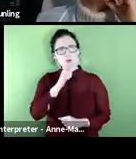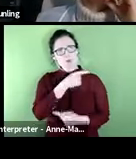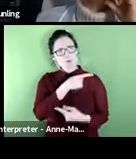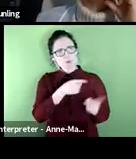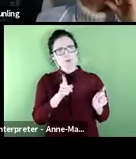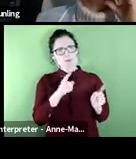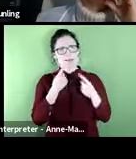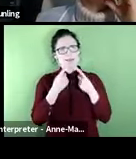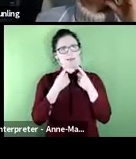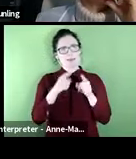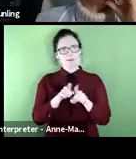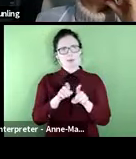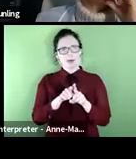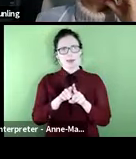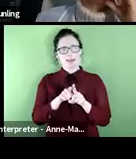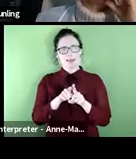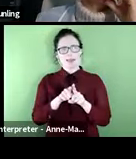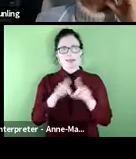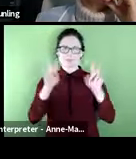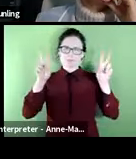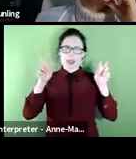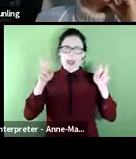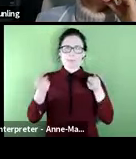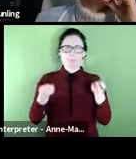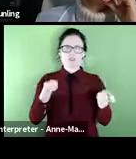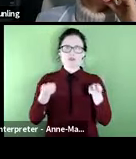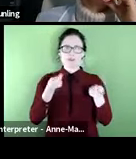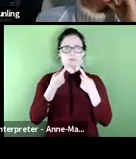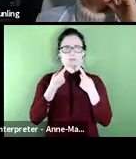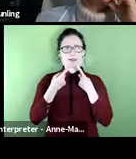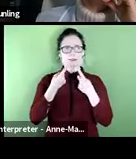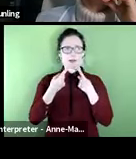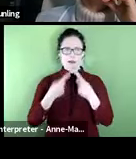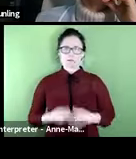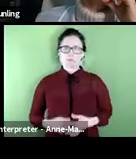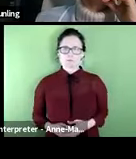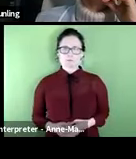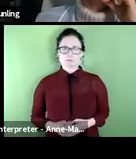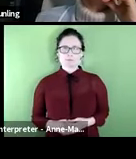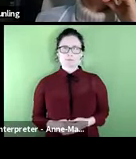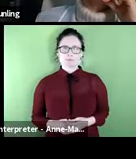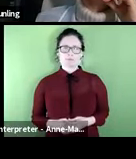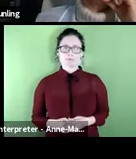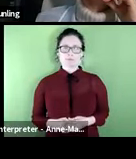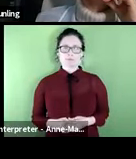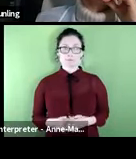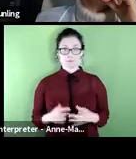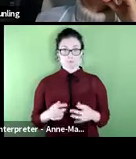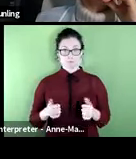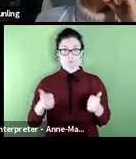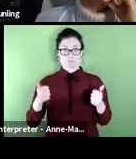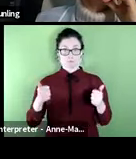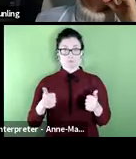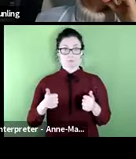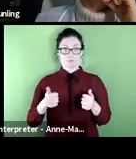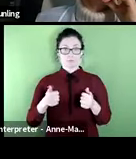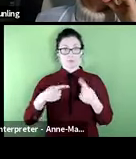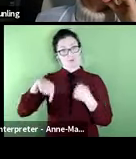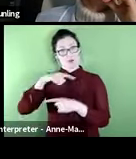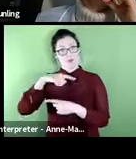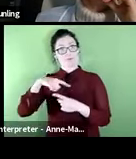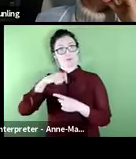It's called administrative data. Yeah. So it's good for